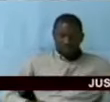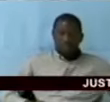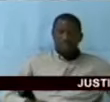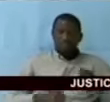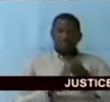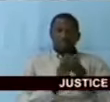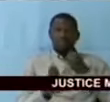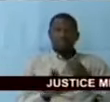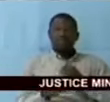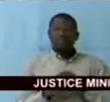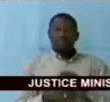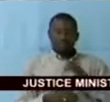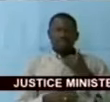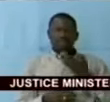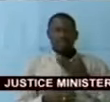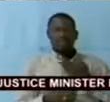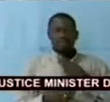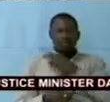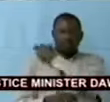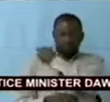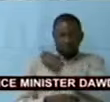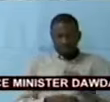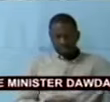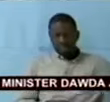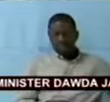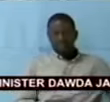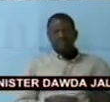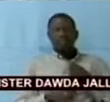I was wearing my seat belt. That